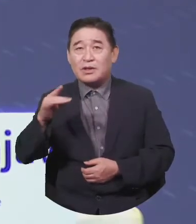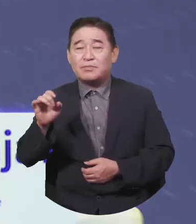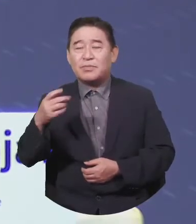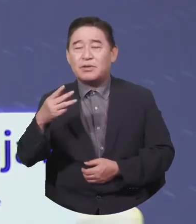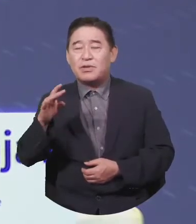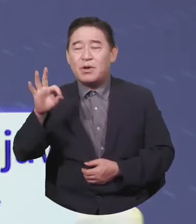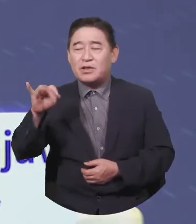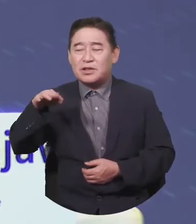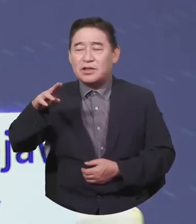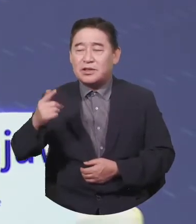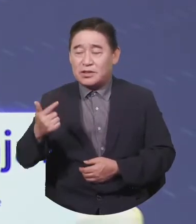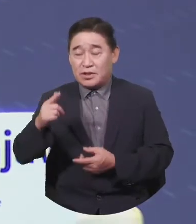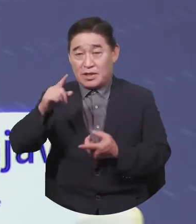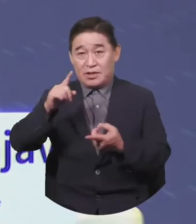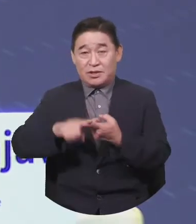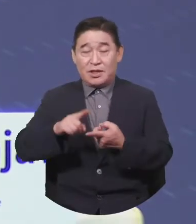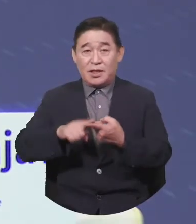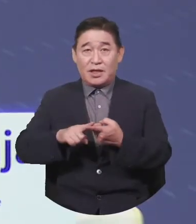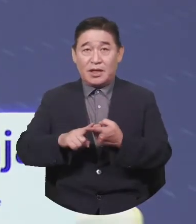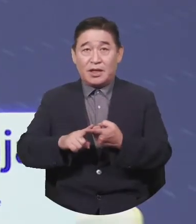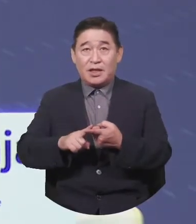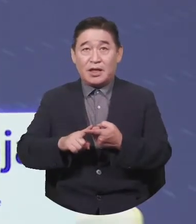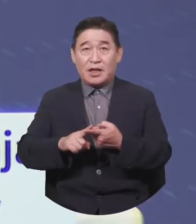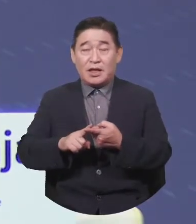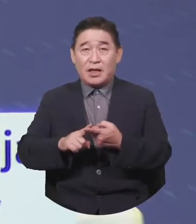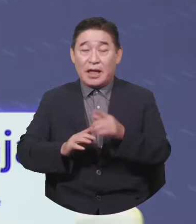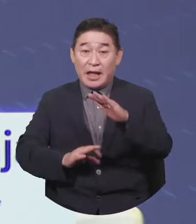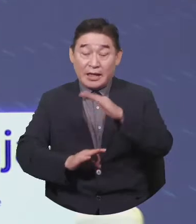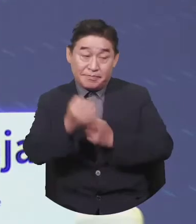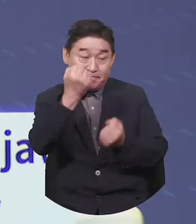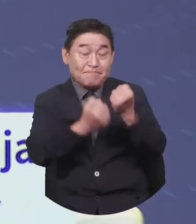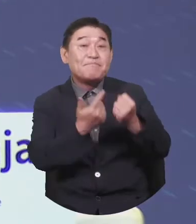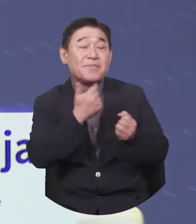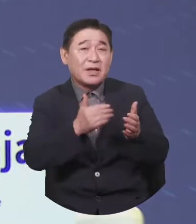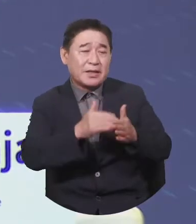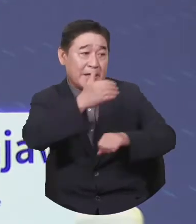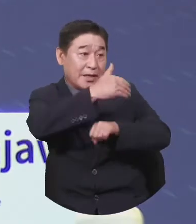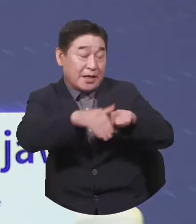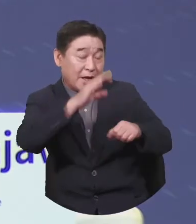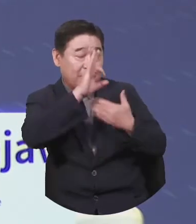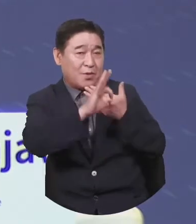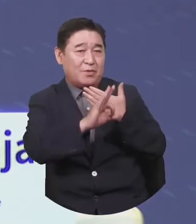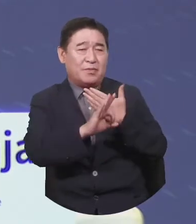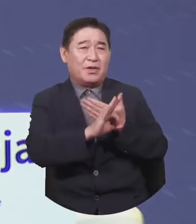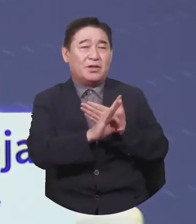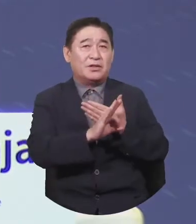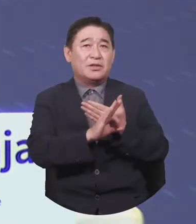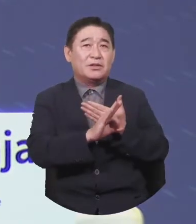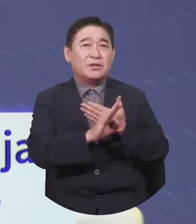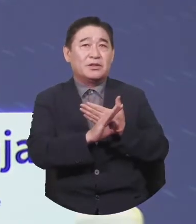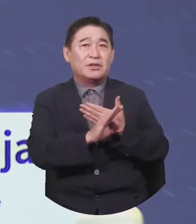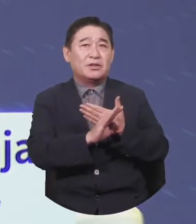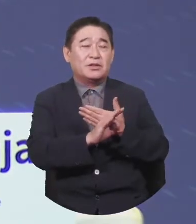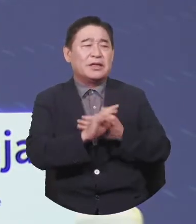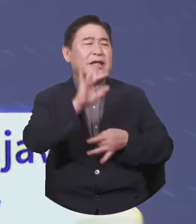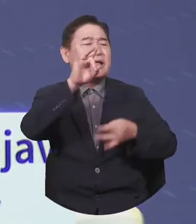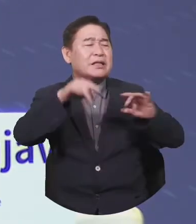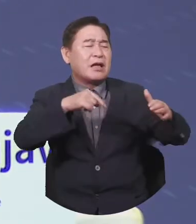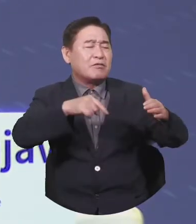UNESCO, which outlines the region's common agenda. The second